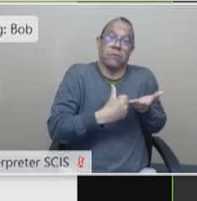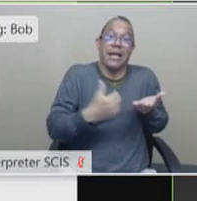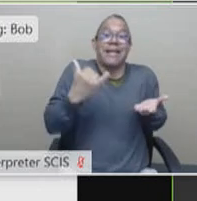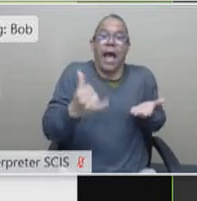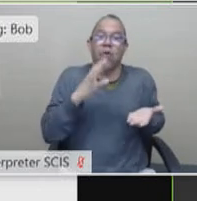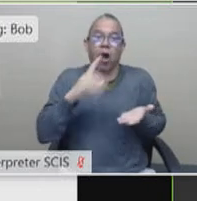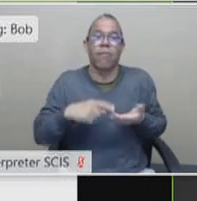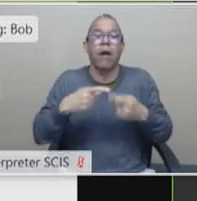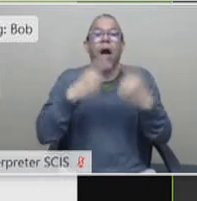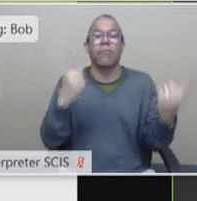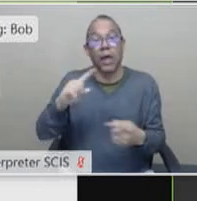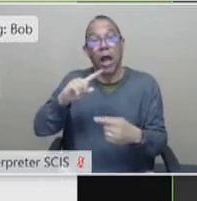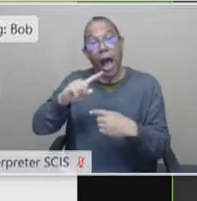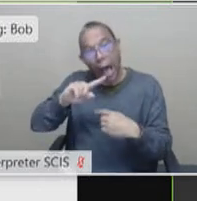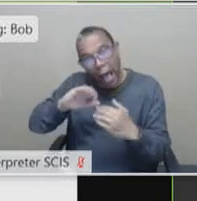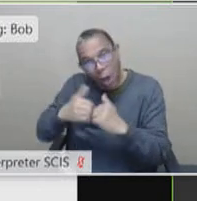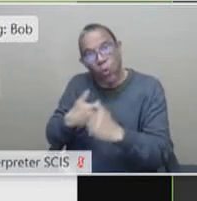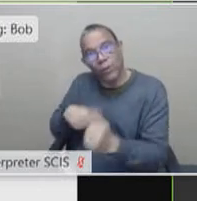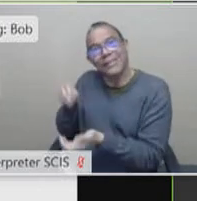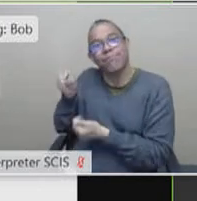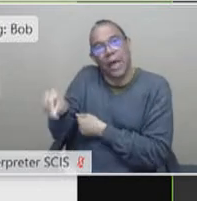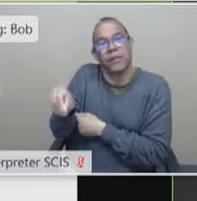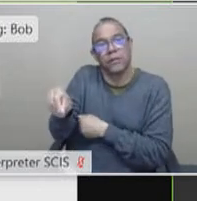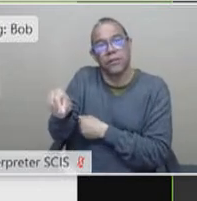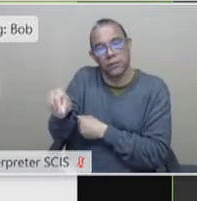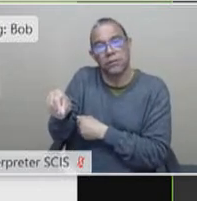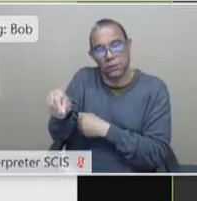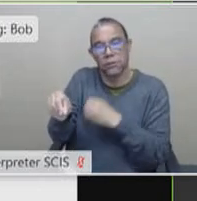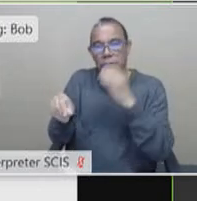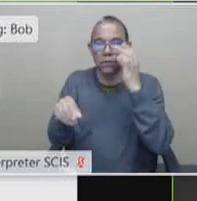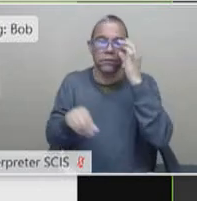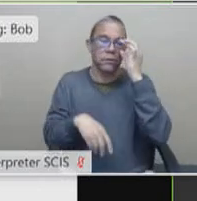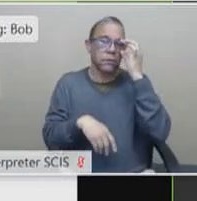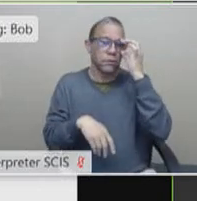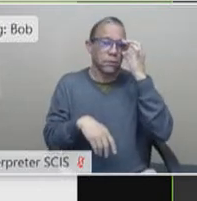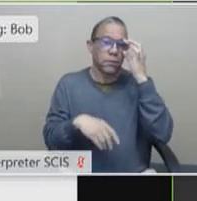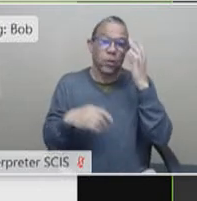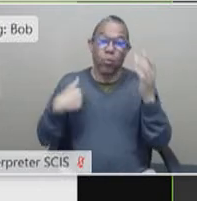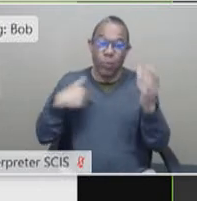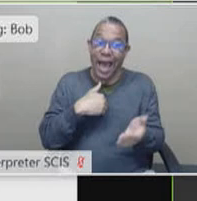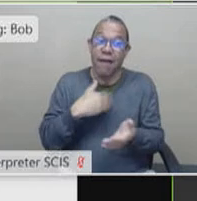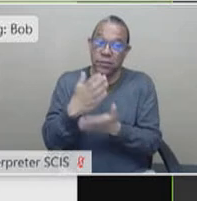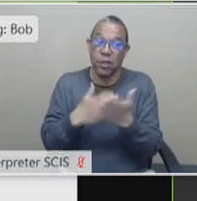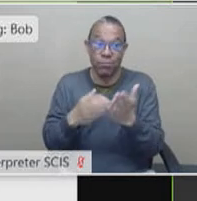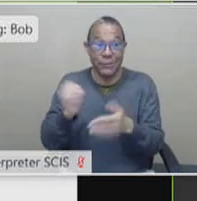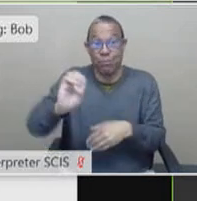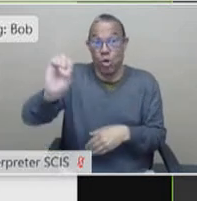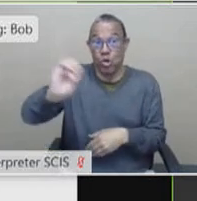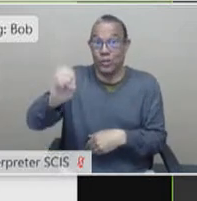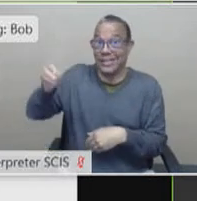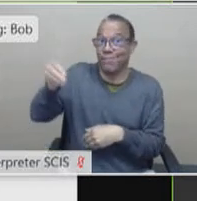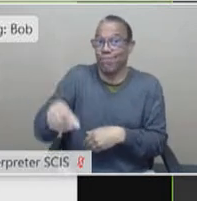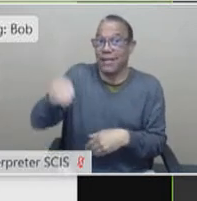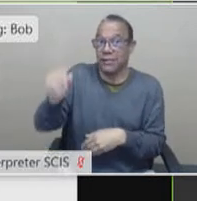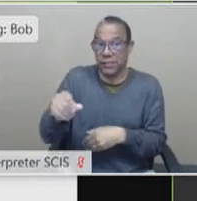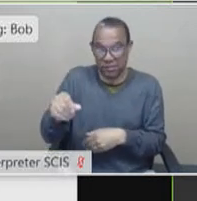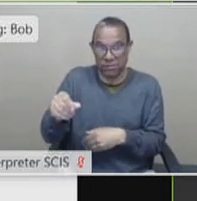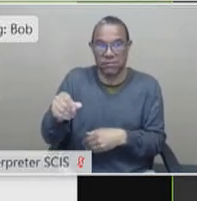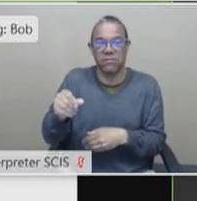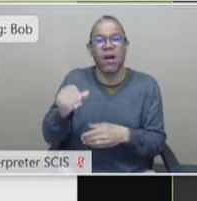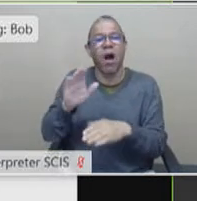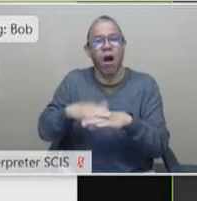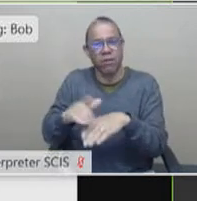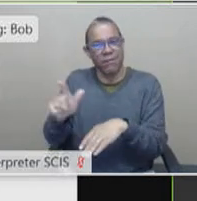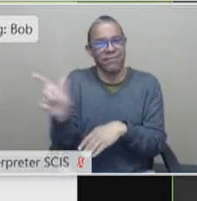the one hand, we have a significant amount of additional emergency expenses. Those are things, and that's on the left side of your